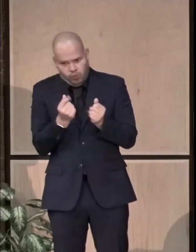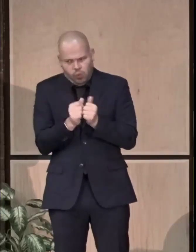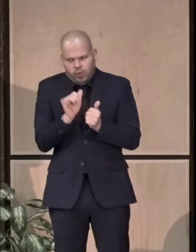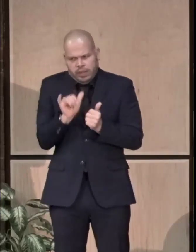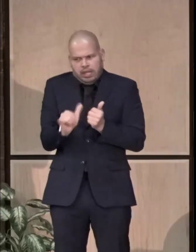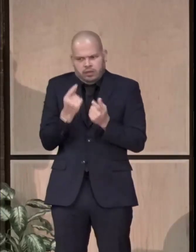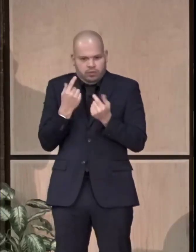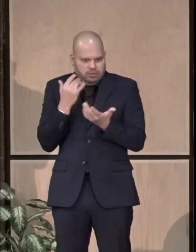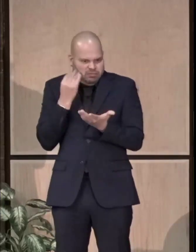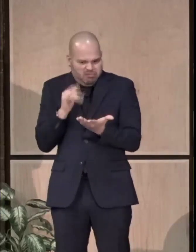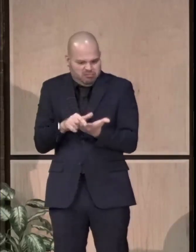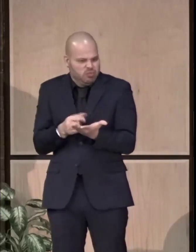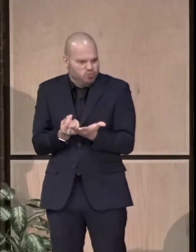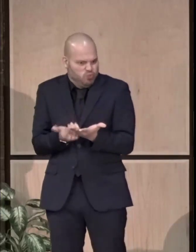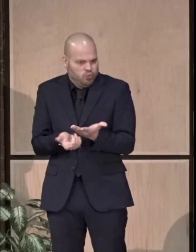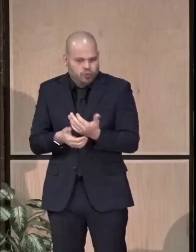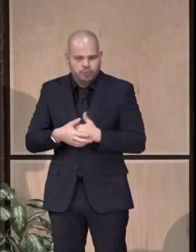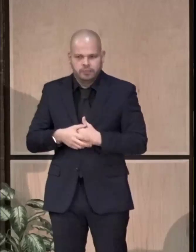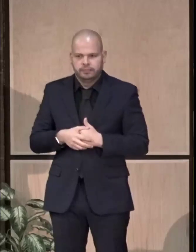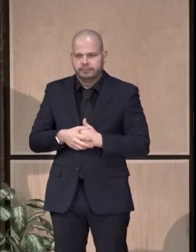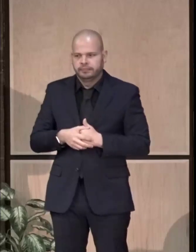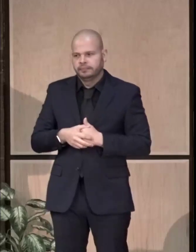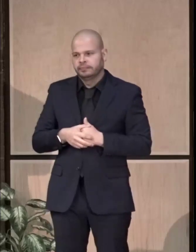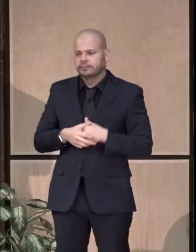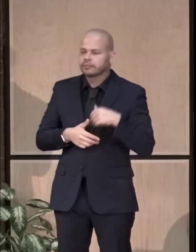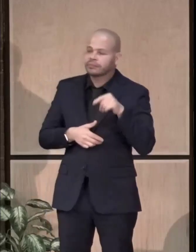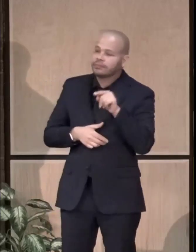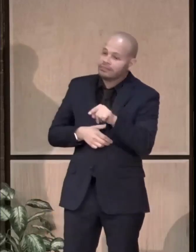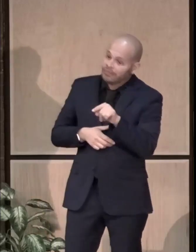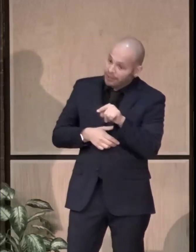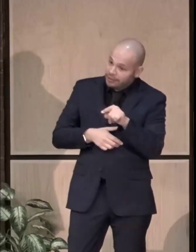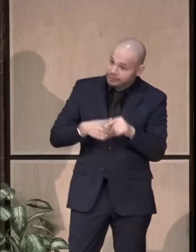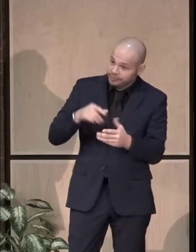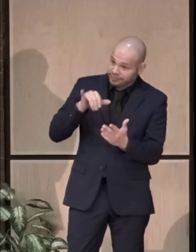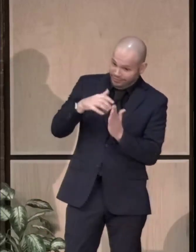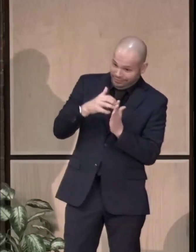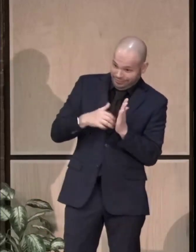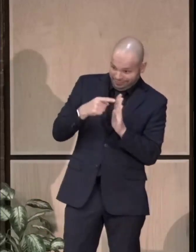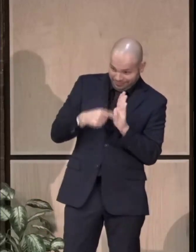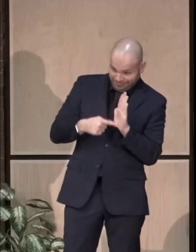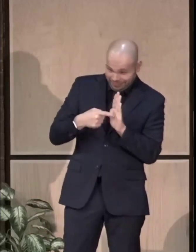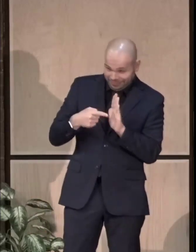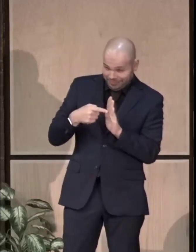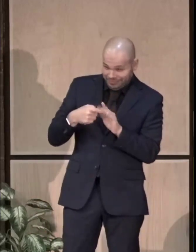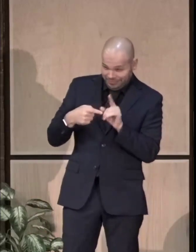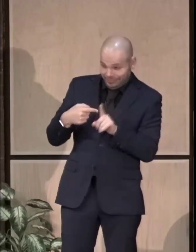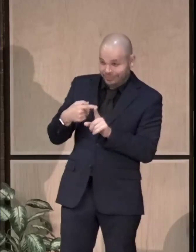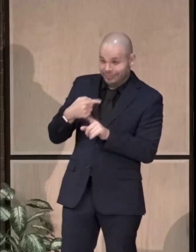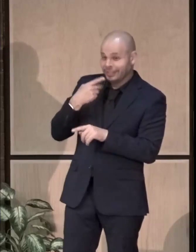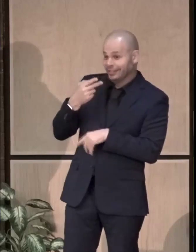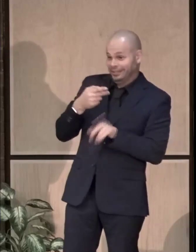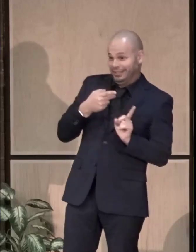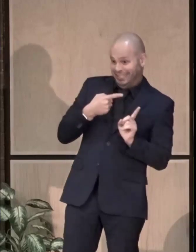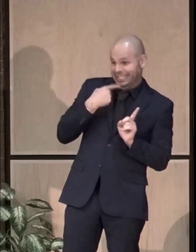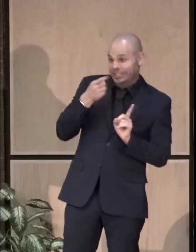That's what I mean. Okay. So he told you in this text that Card still